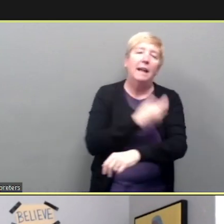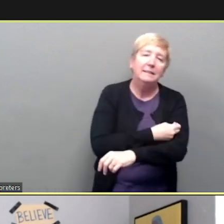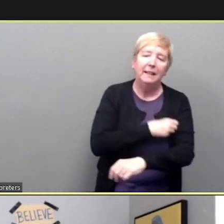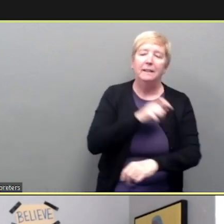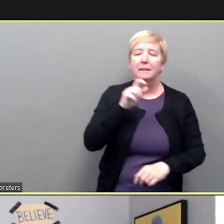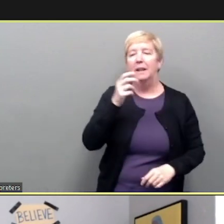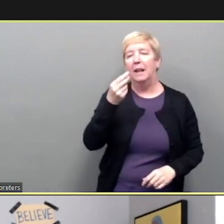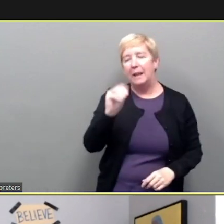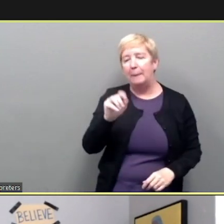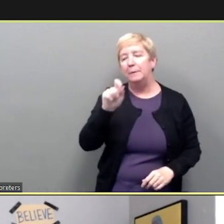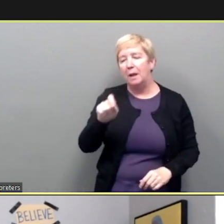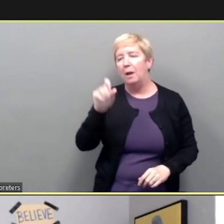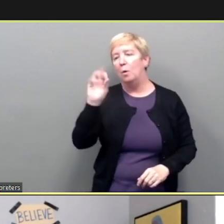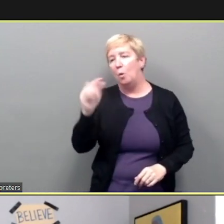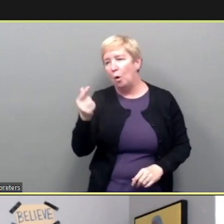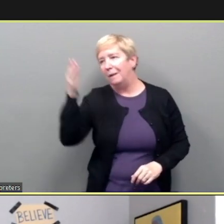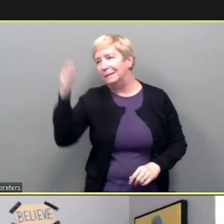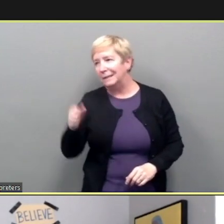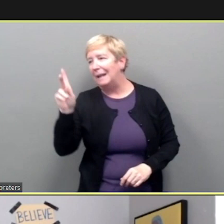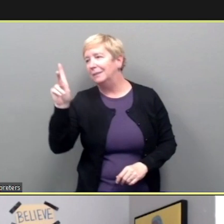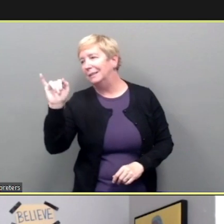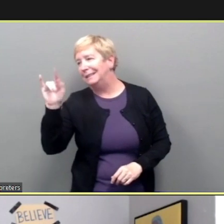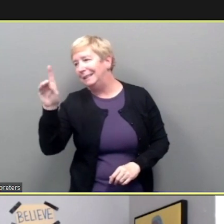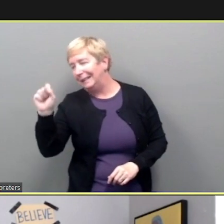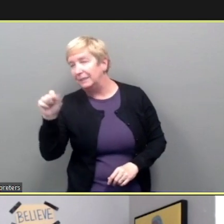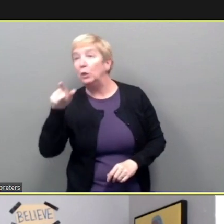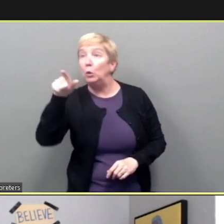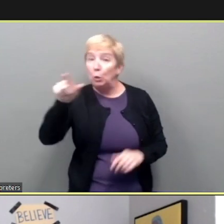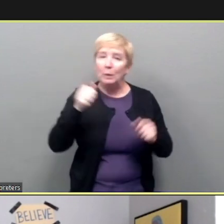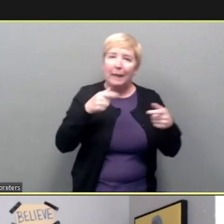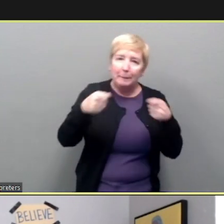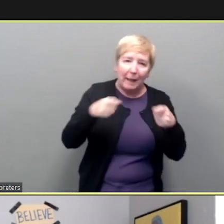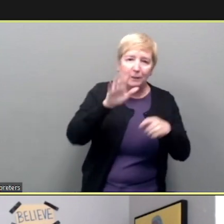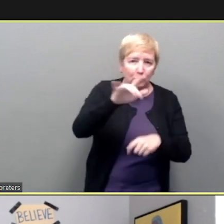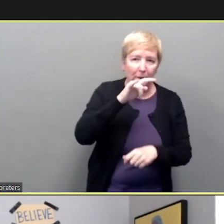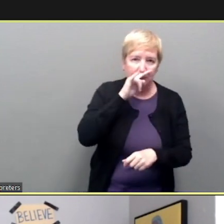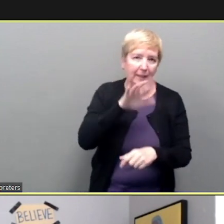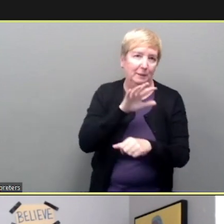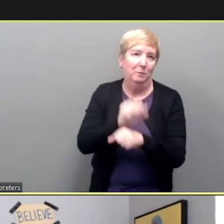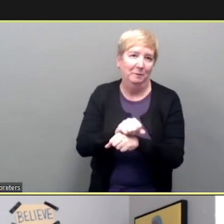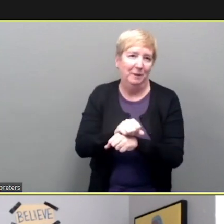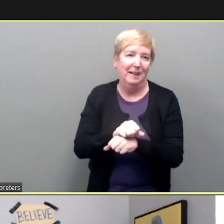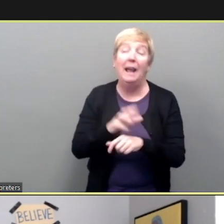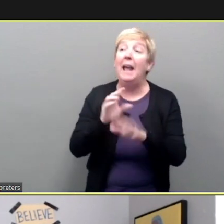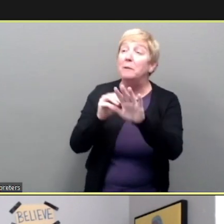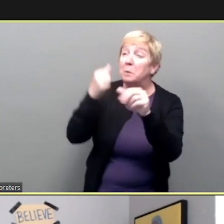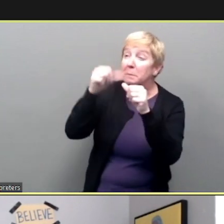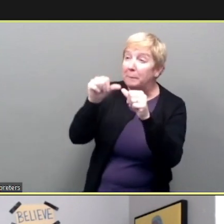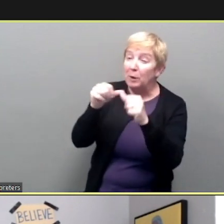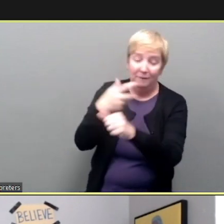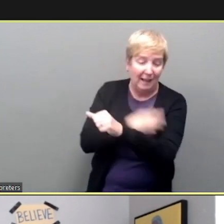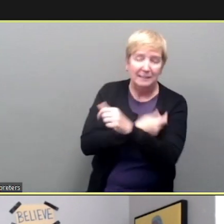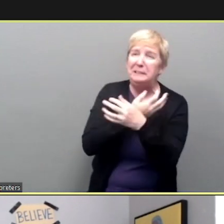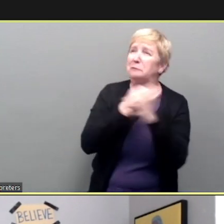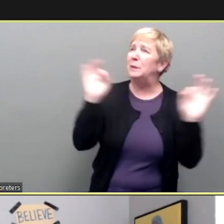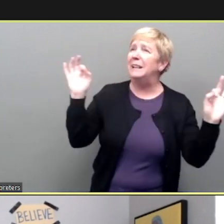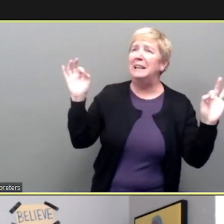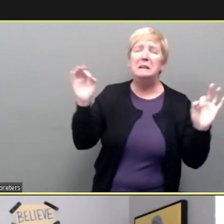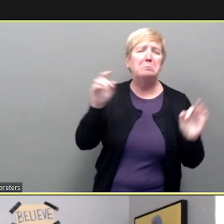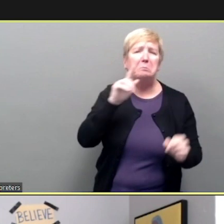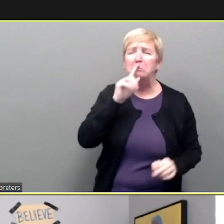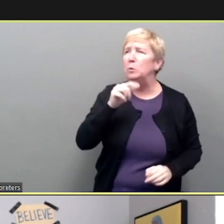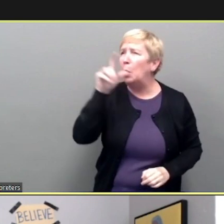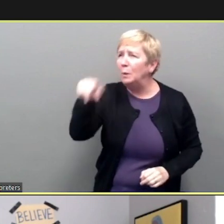vaccinenewmexico.org/kids. You can, manage your kids' appointments there. And vaccines are free, and you don't need insurance, and you can get